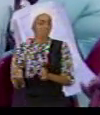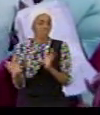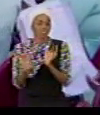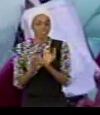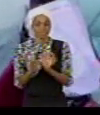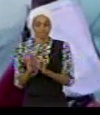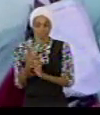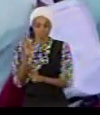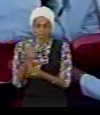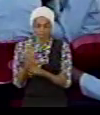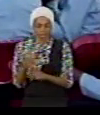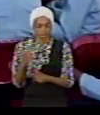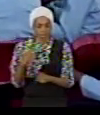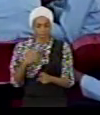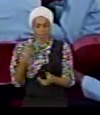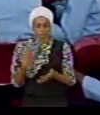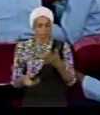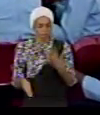whatever